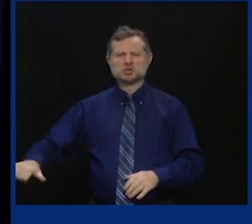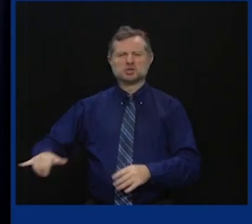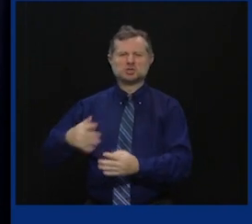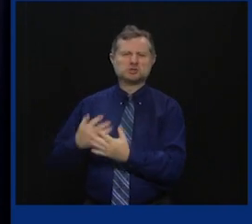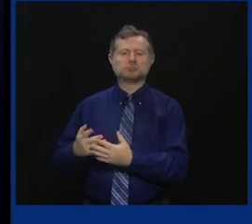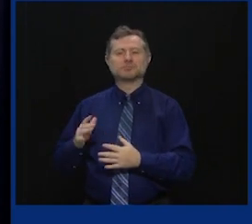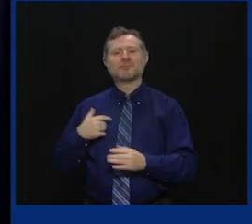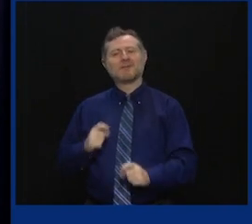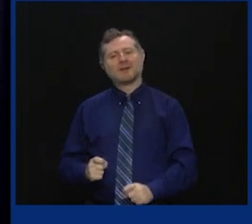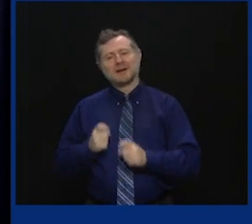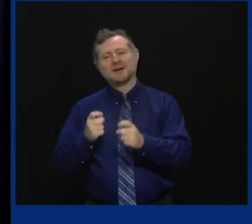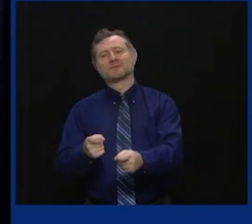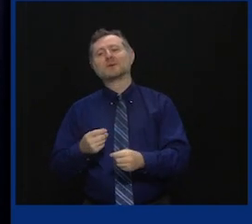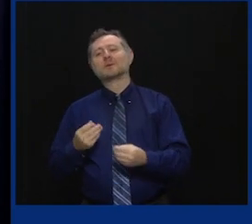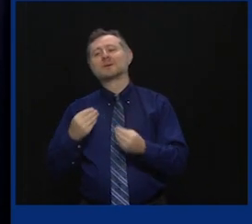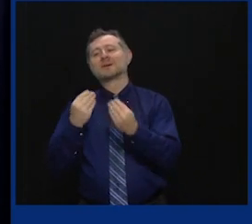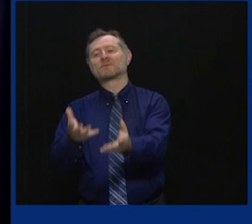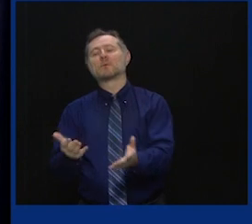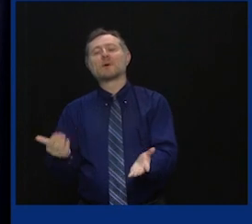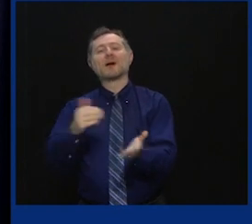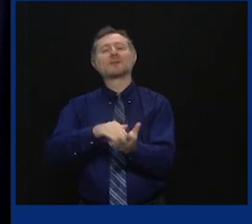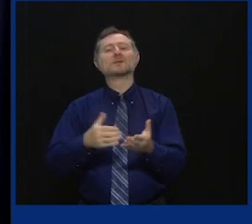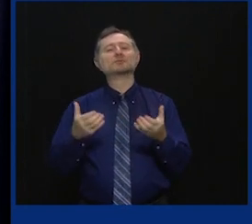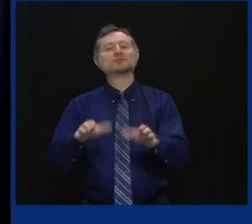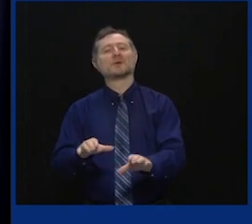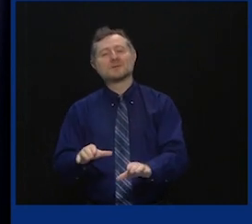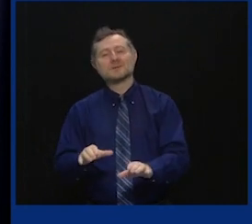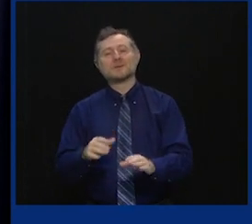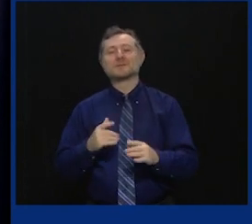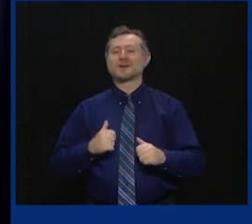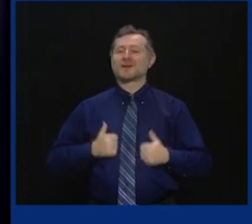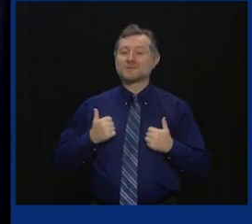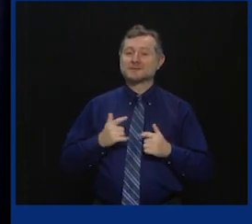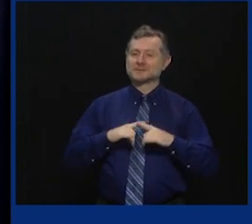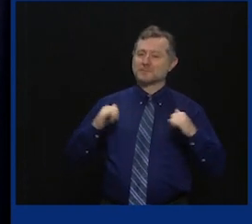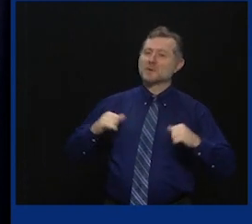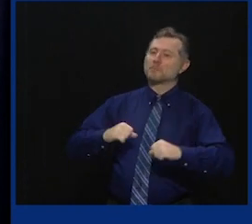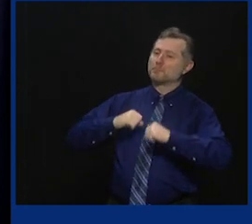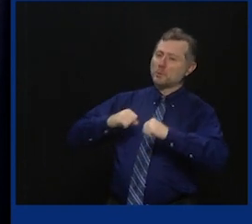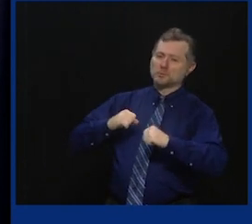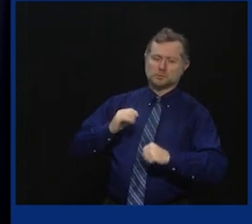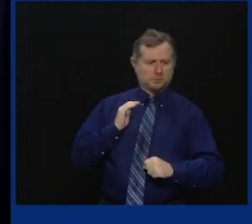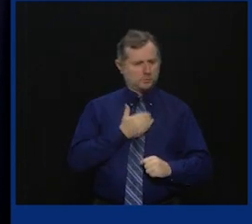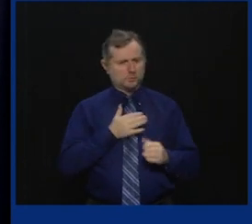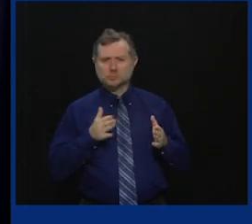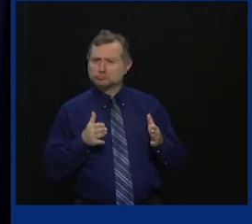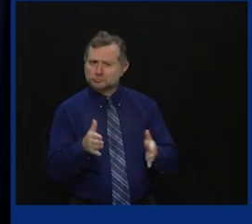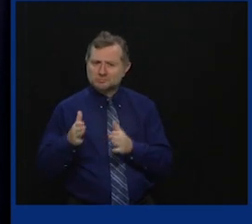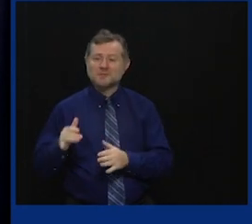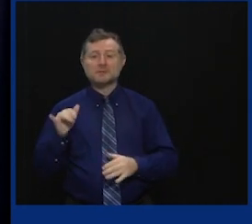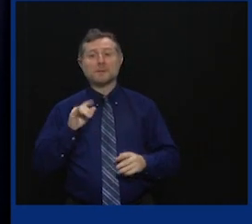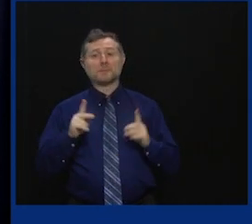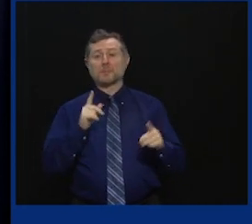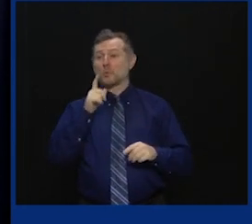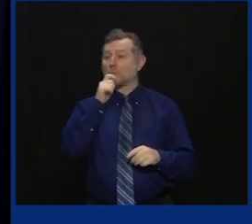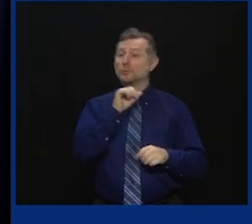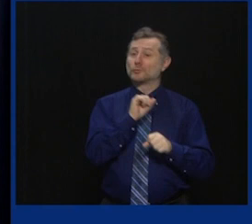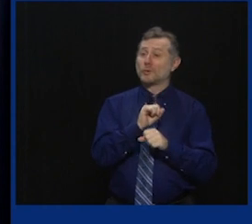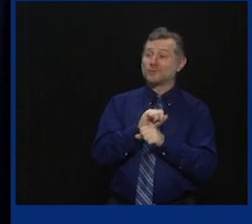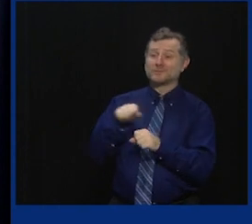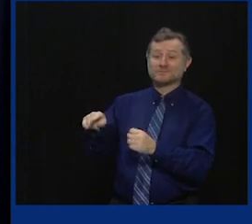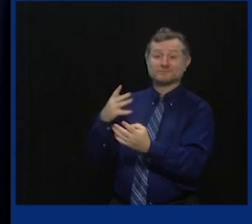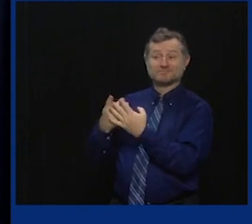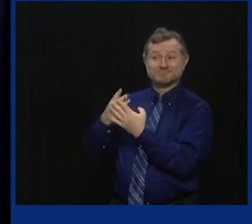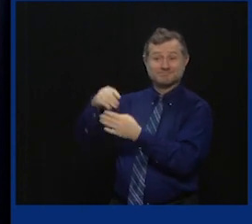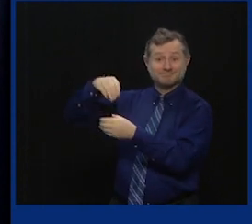And also, we want to make sure that our streets are protected and that the people who work in our prisons and jails are also protected. So this is